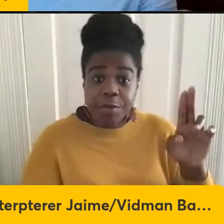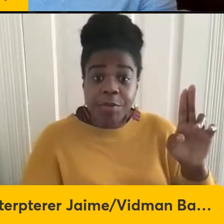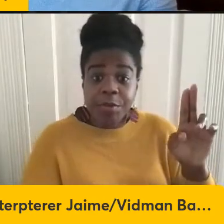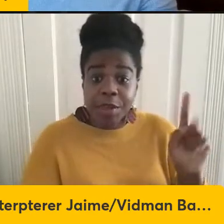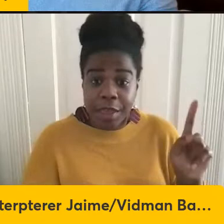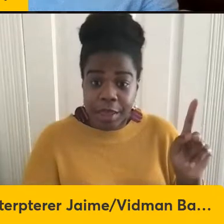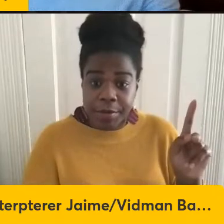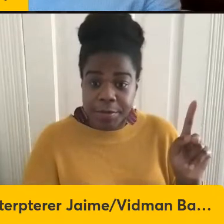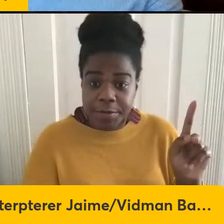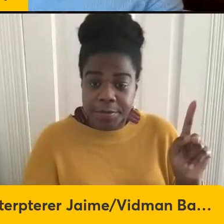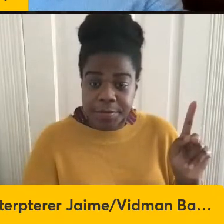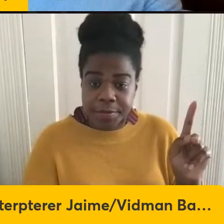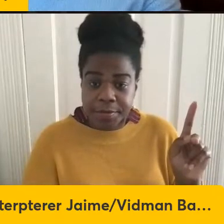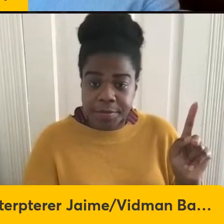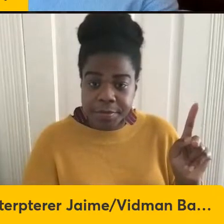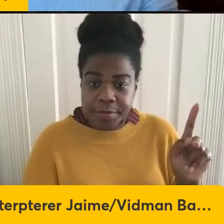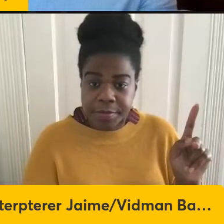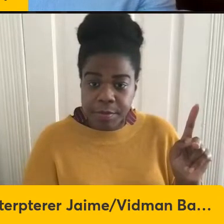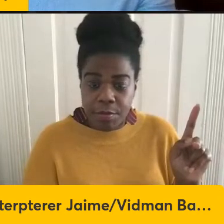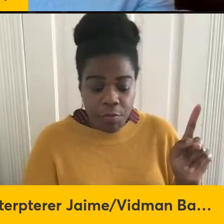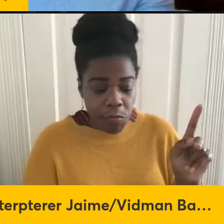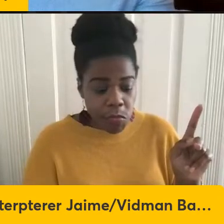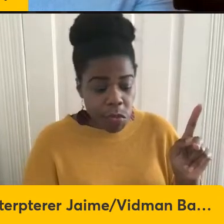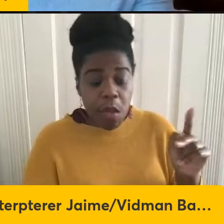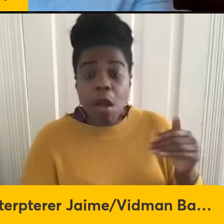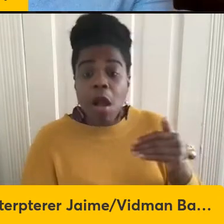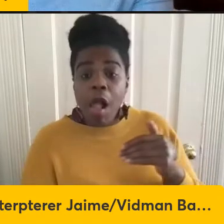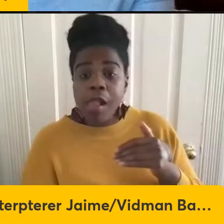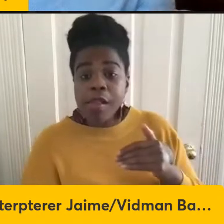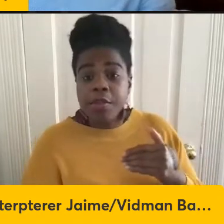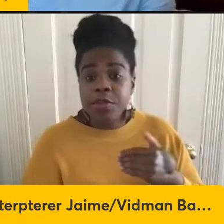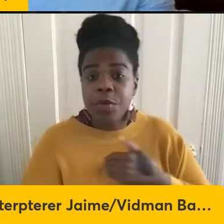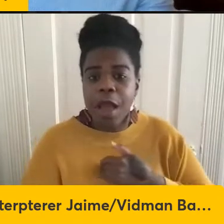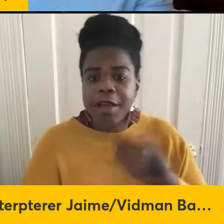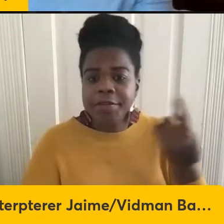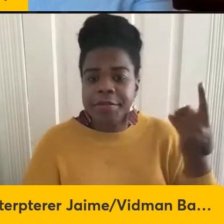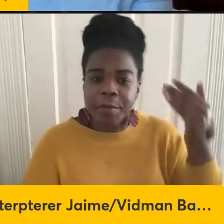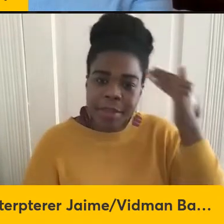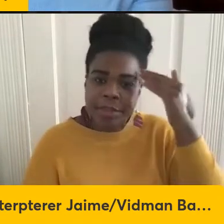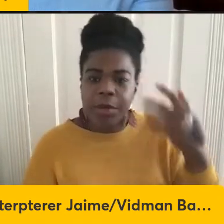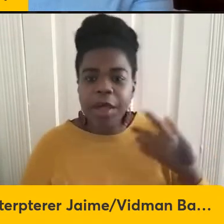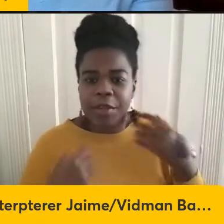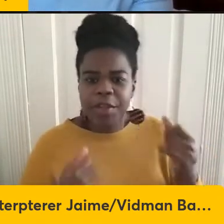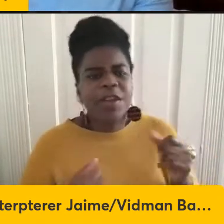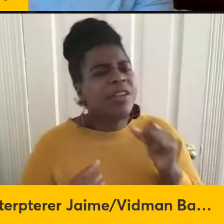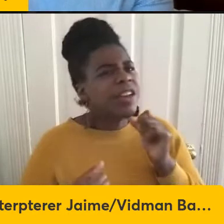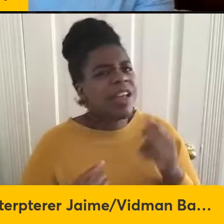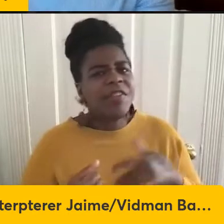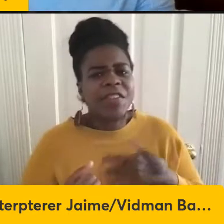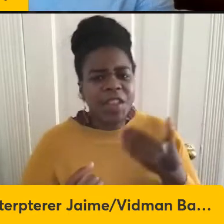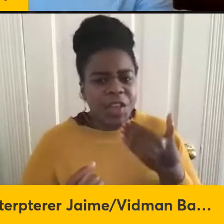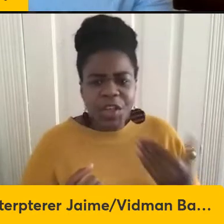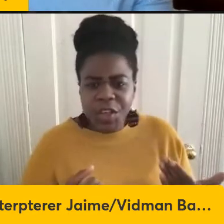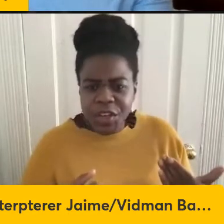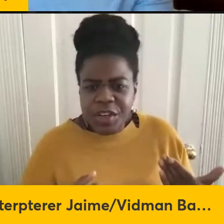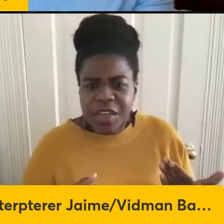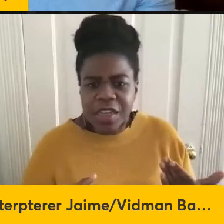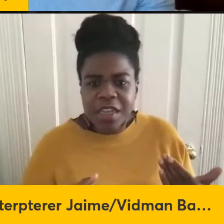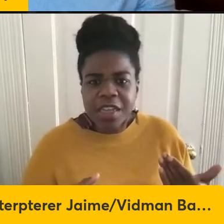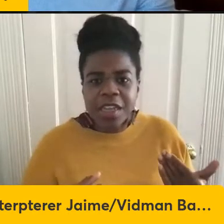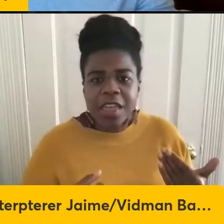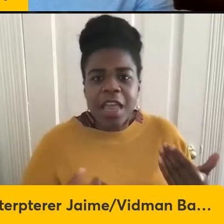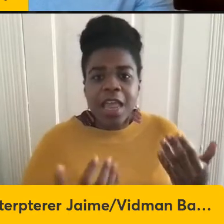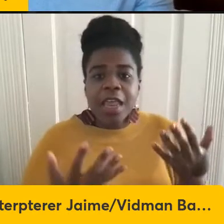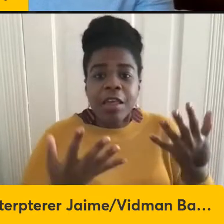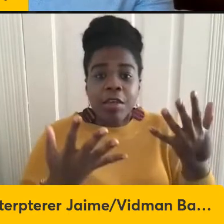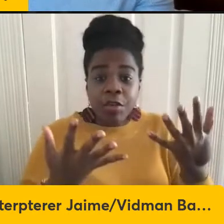and you've got a mental health, condition, or you're feeling not very well, not feeling great, and you